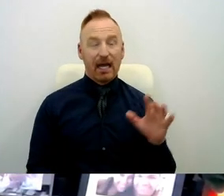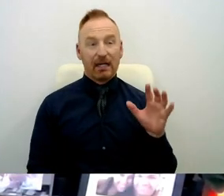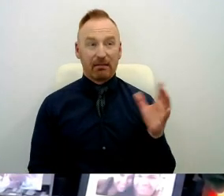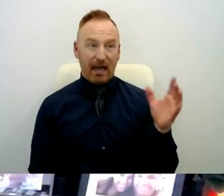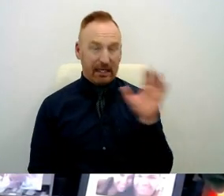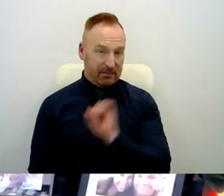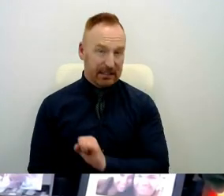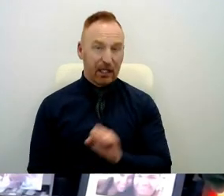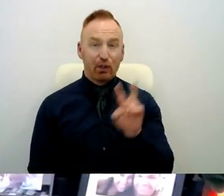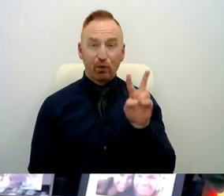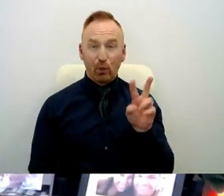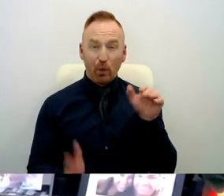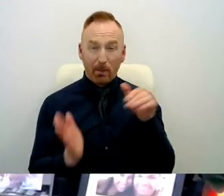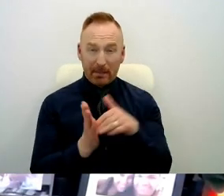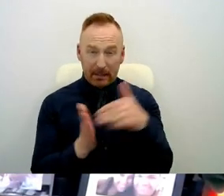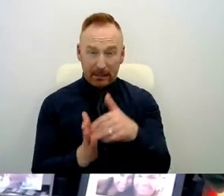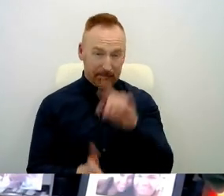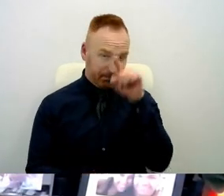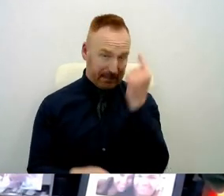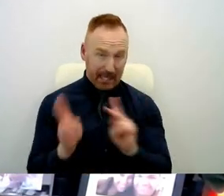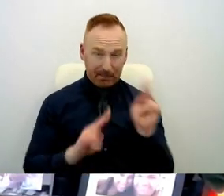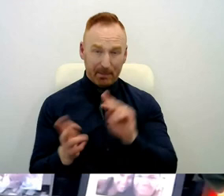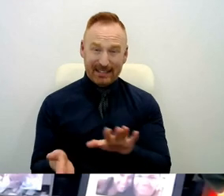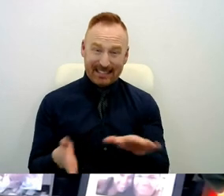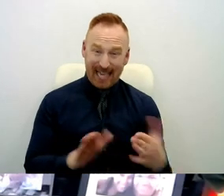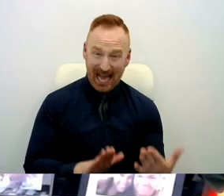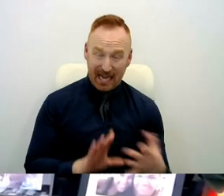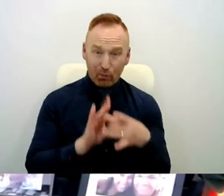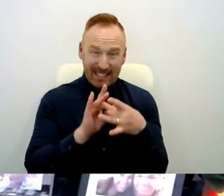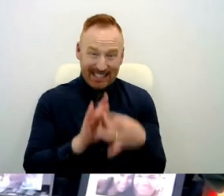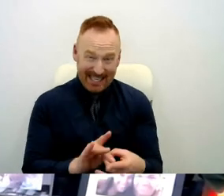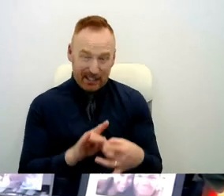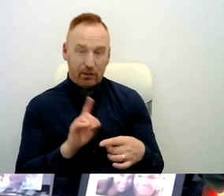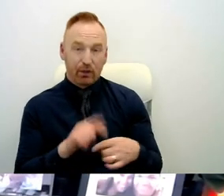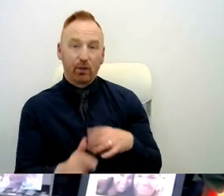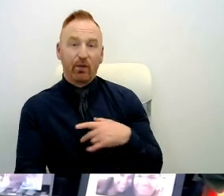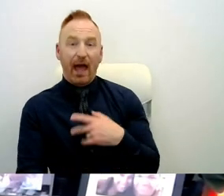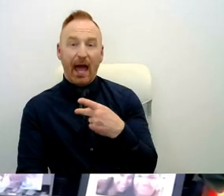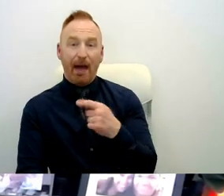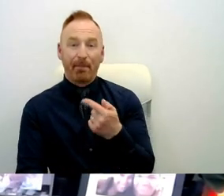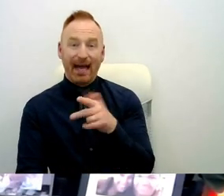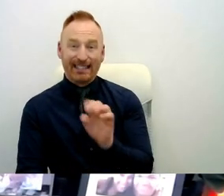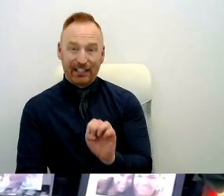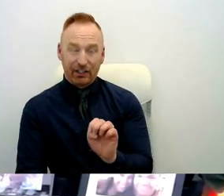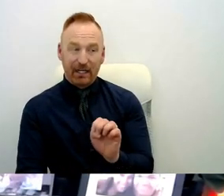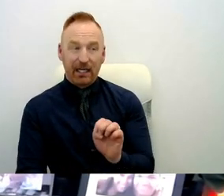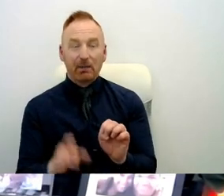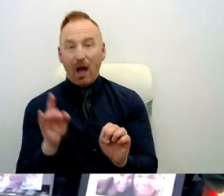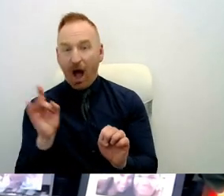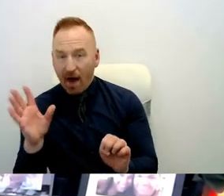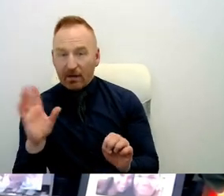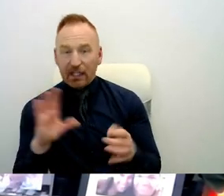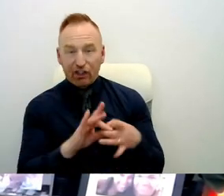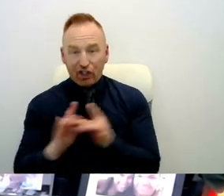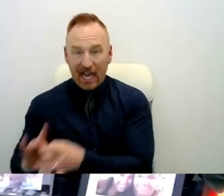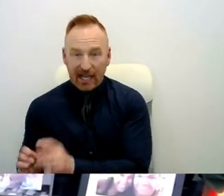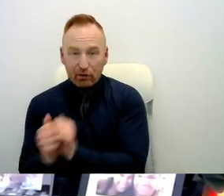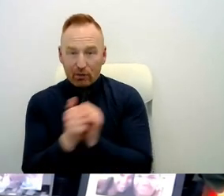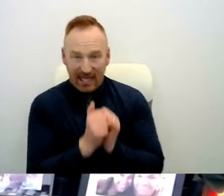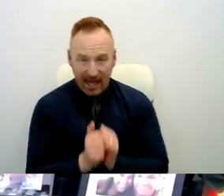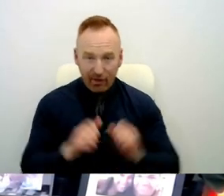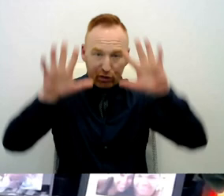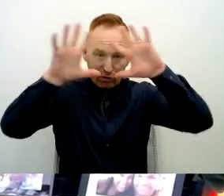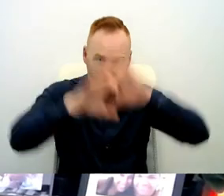million Black people died during the Middle Passage. The Middle Passage was marked by gruesome conditions. Chained together in